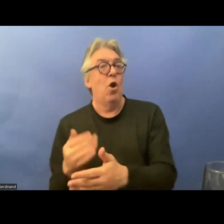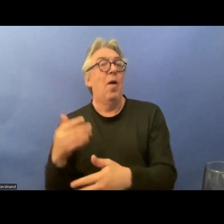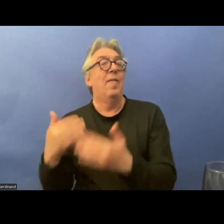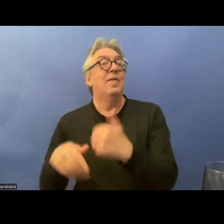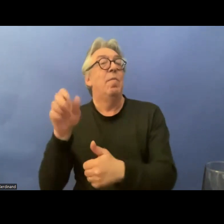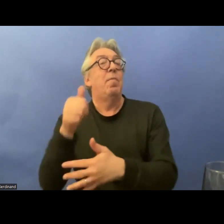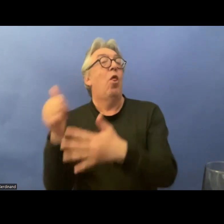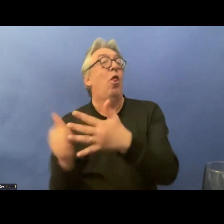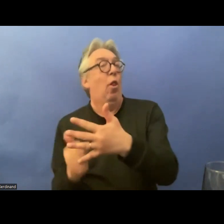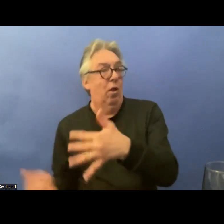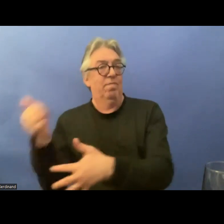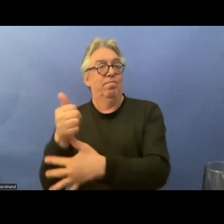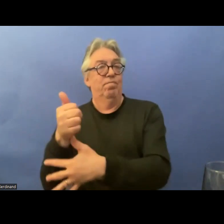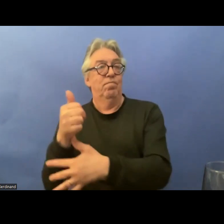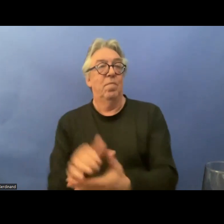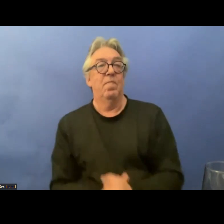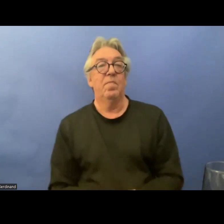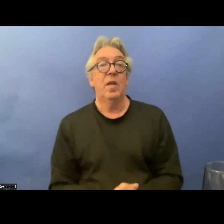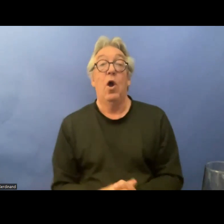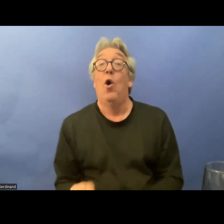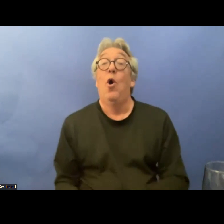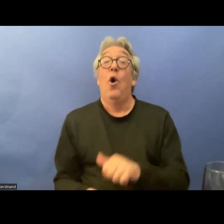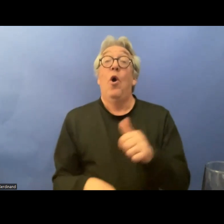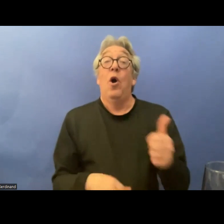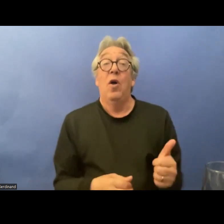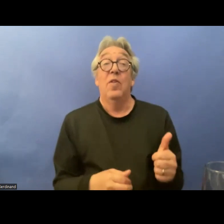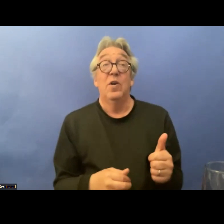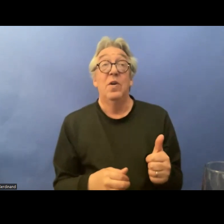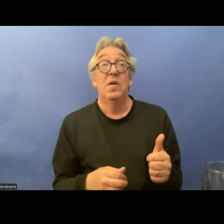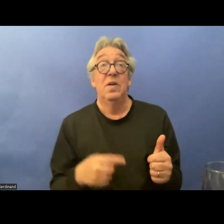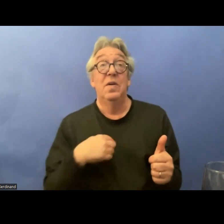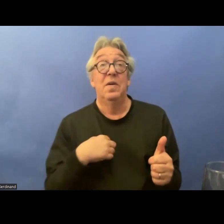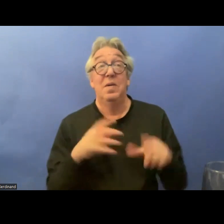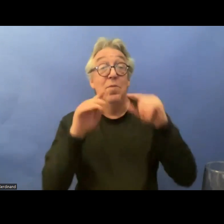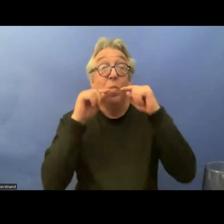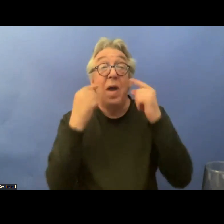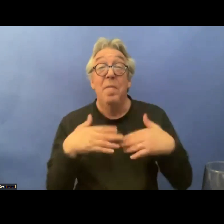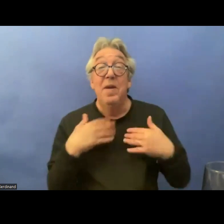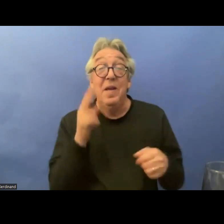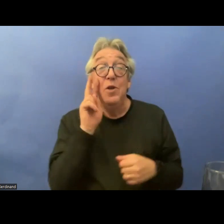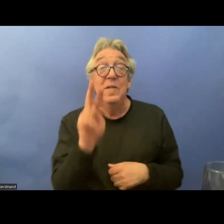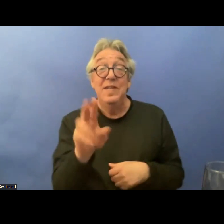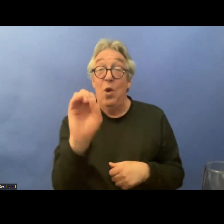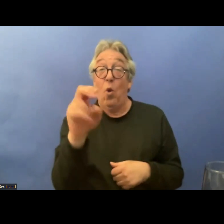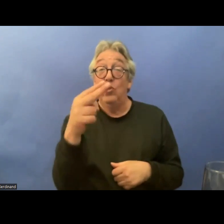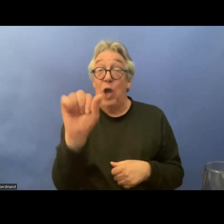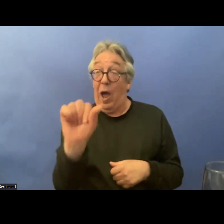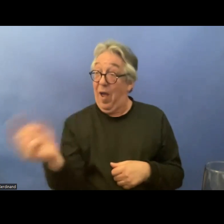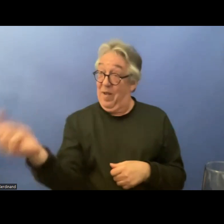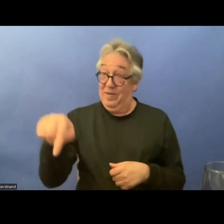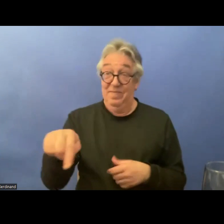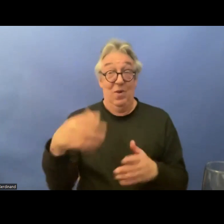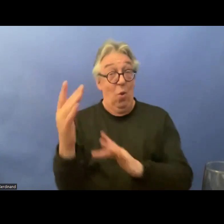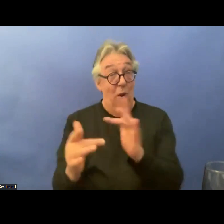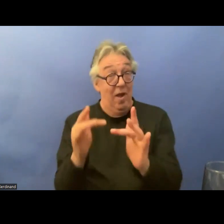disability inclusion in the humanitarian program cycle. And I'm glad to see, of course, Nathani from OCHA online,